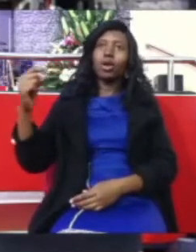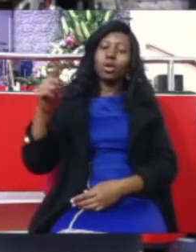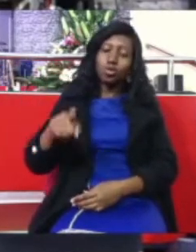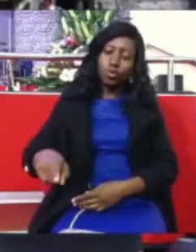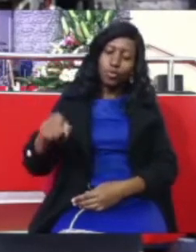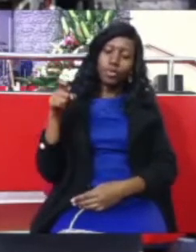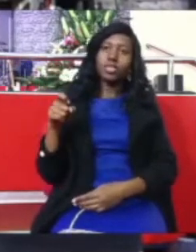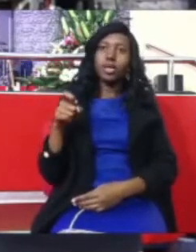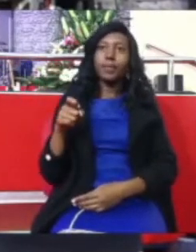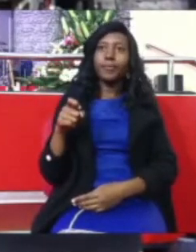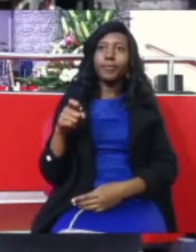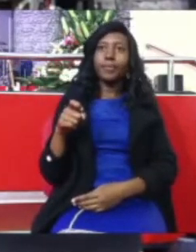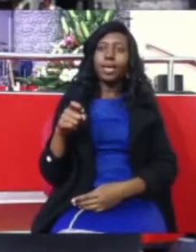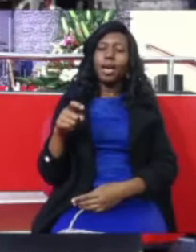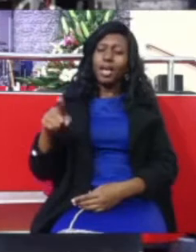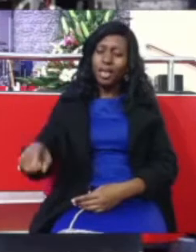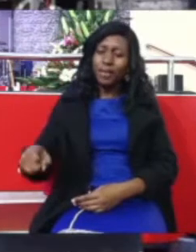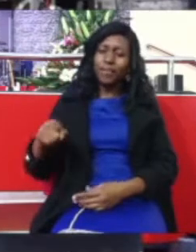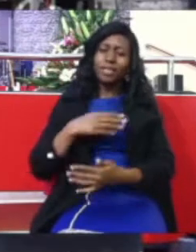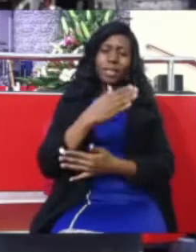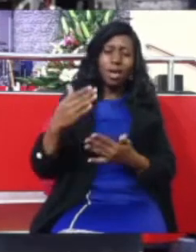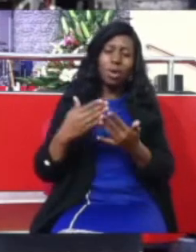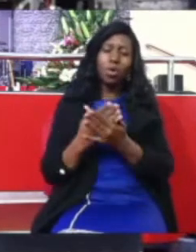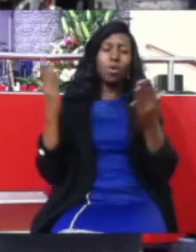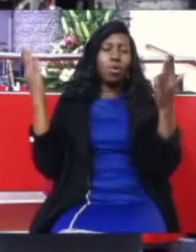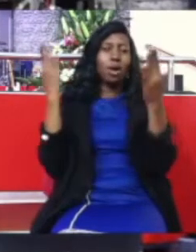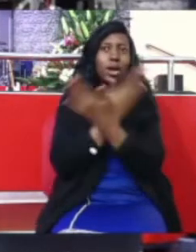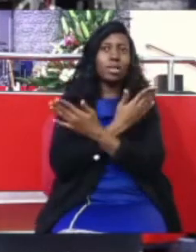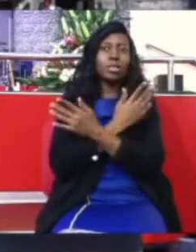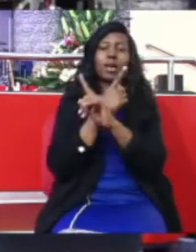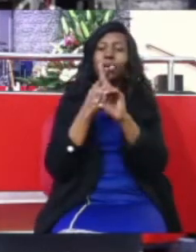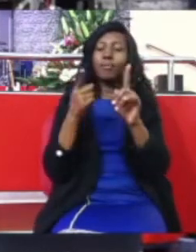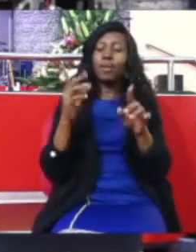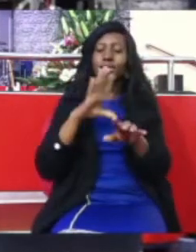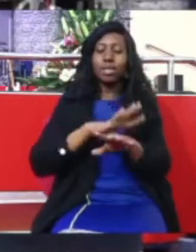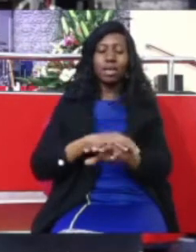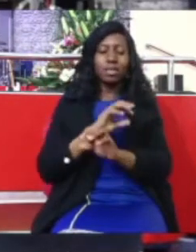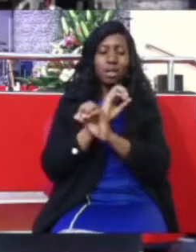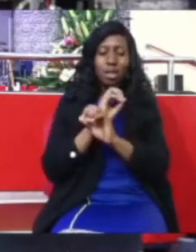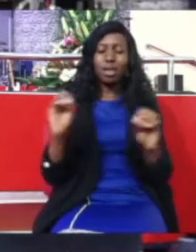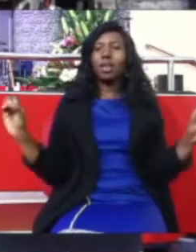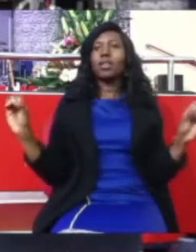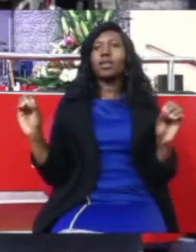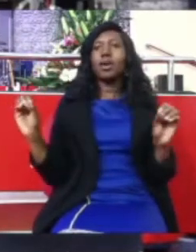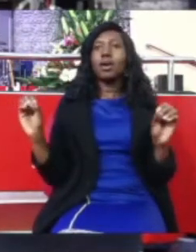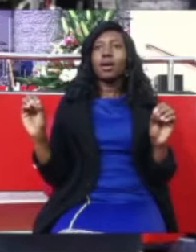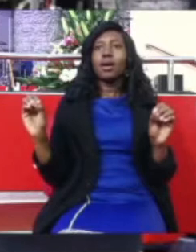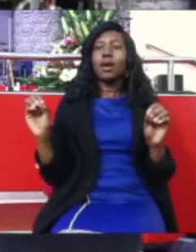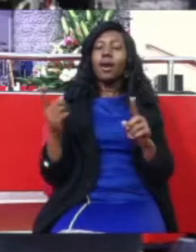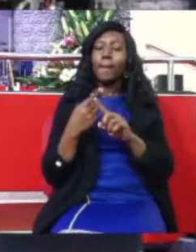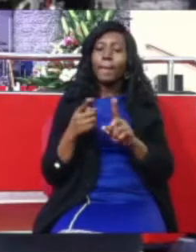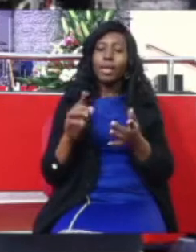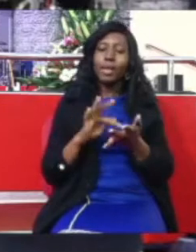the entire night, but they had caught nothing. Then the portion that we are reading here, the Bible says that